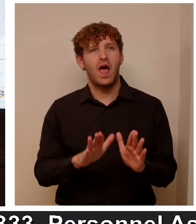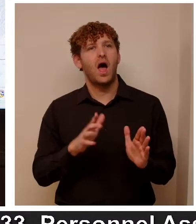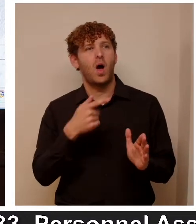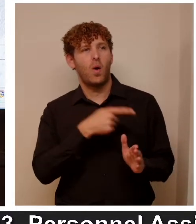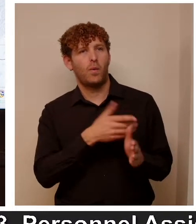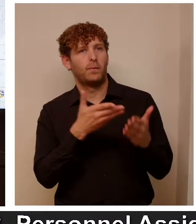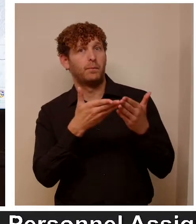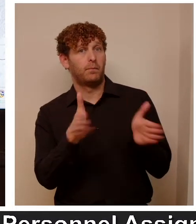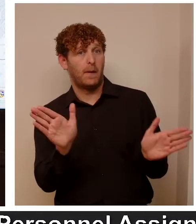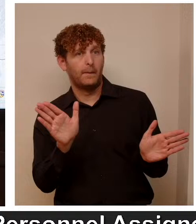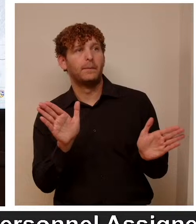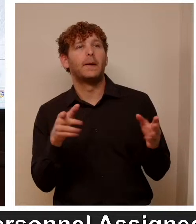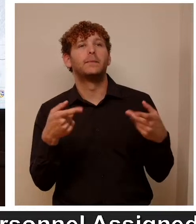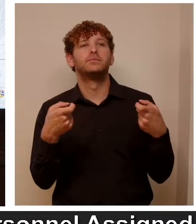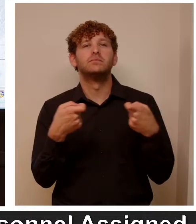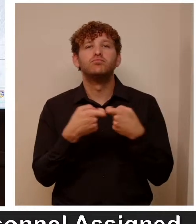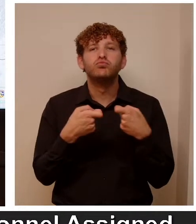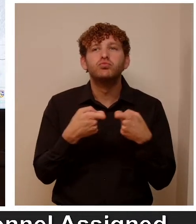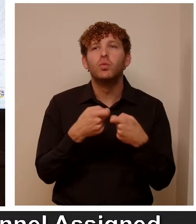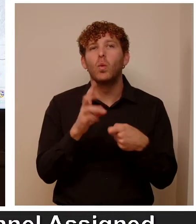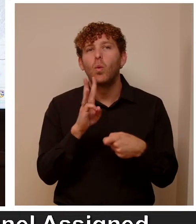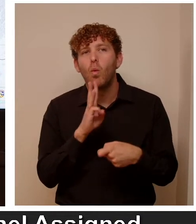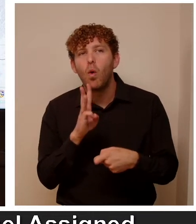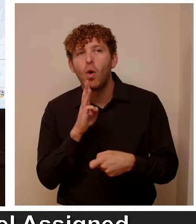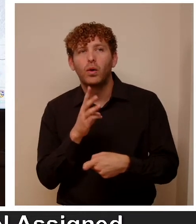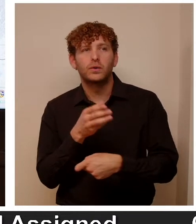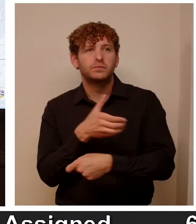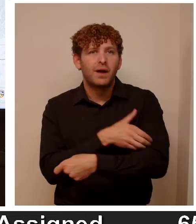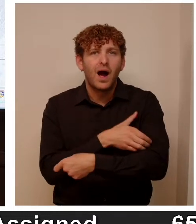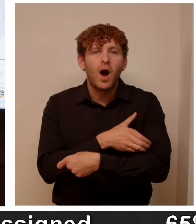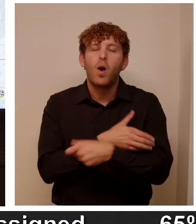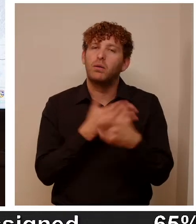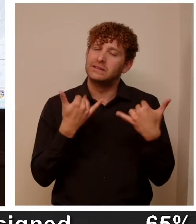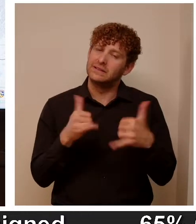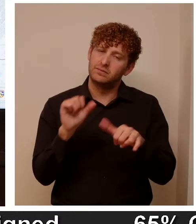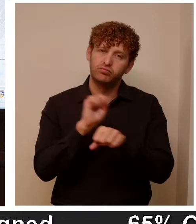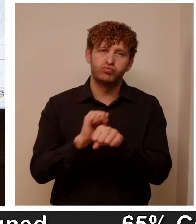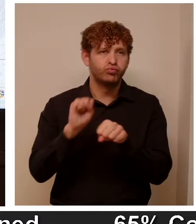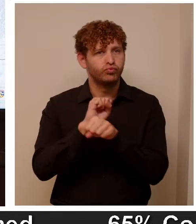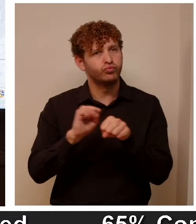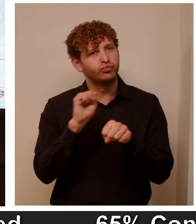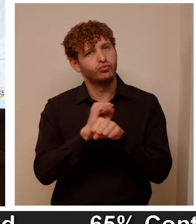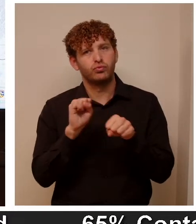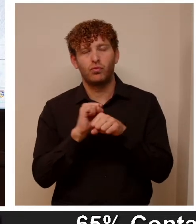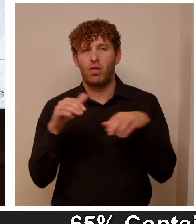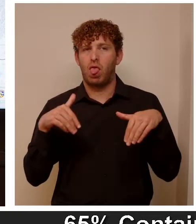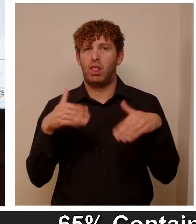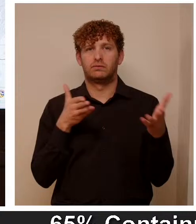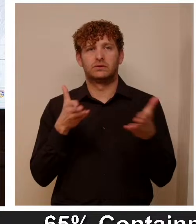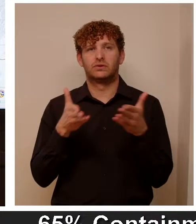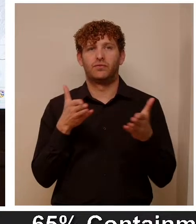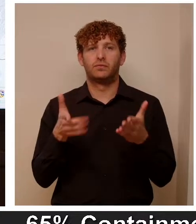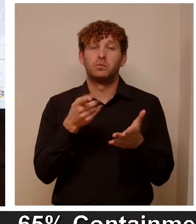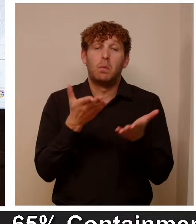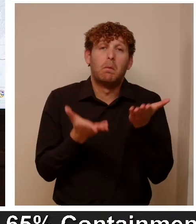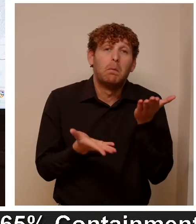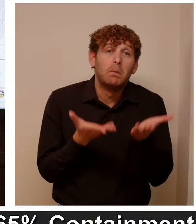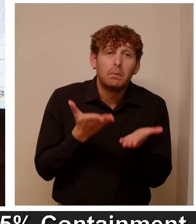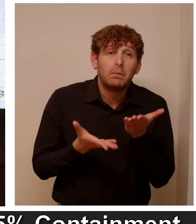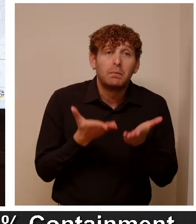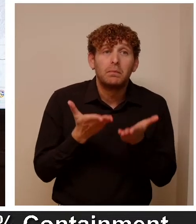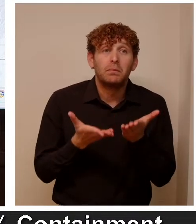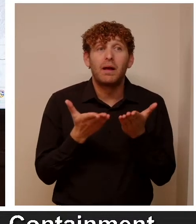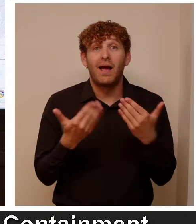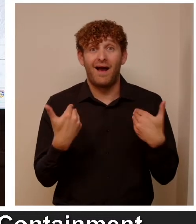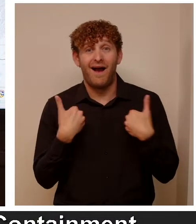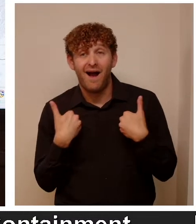Utilities also continue to work tirelessly to get utilities back in service. So you may or may not have power,